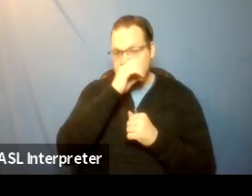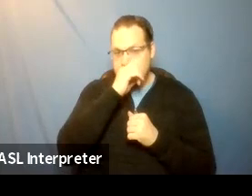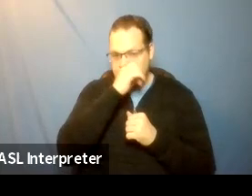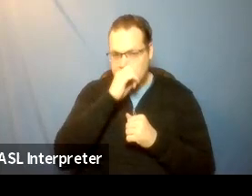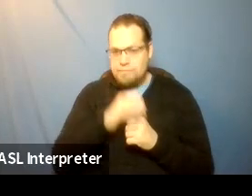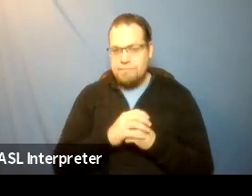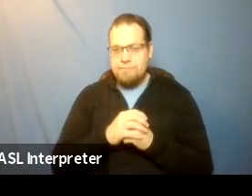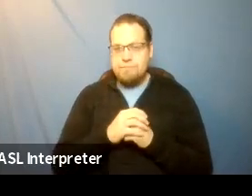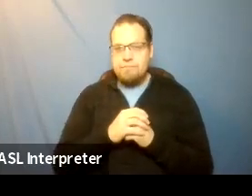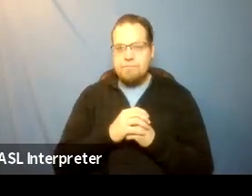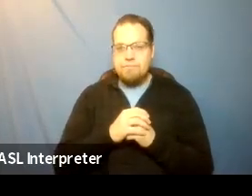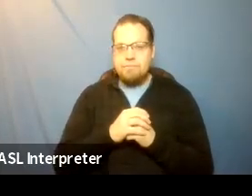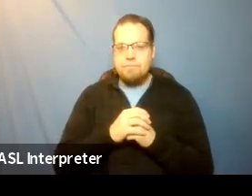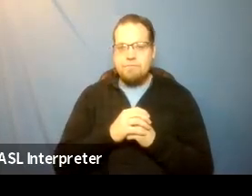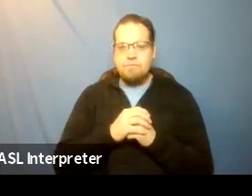Yes.